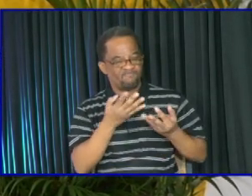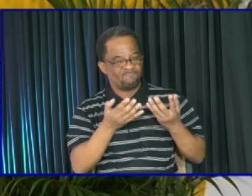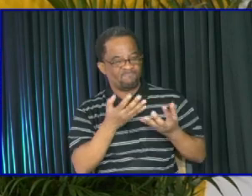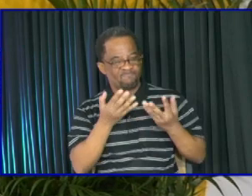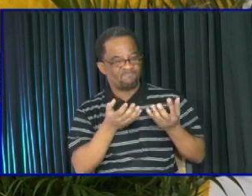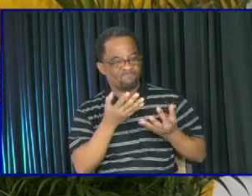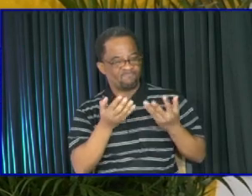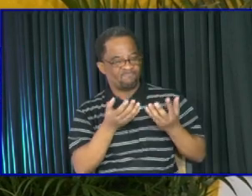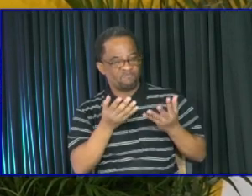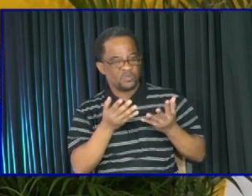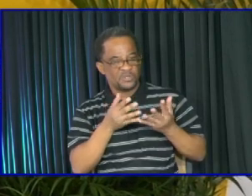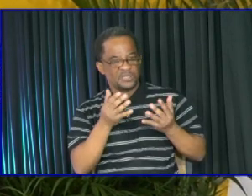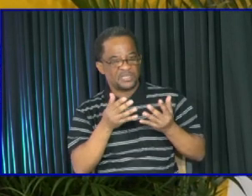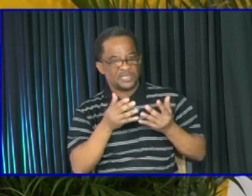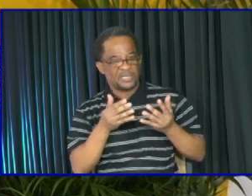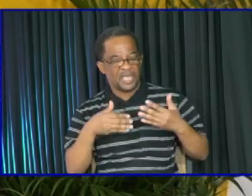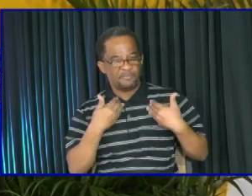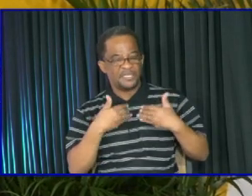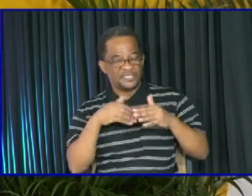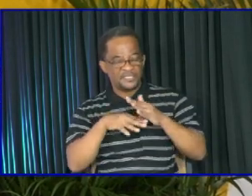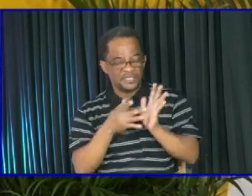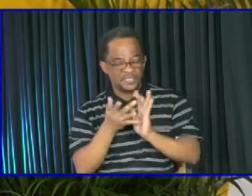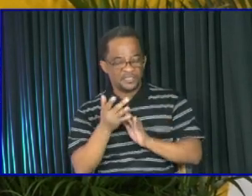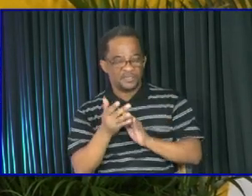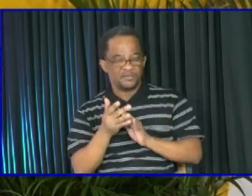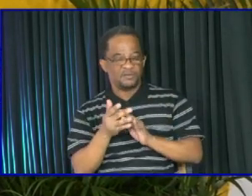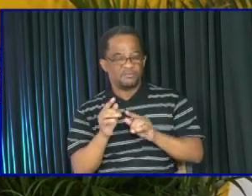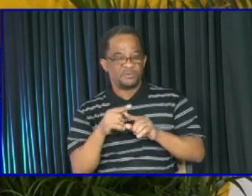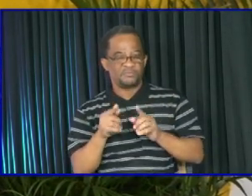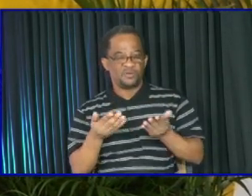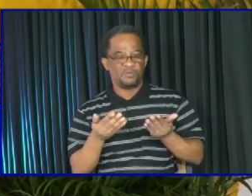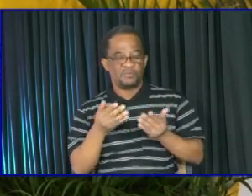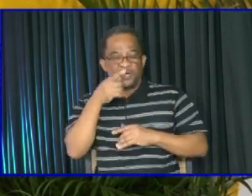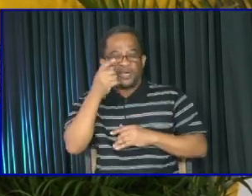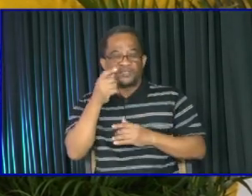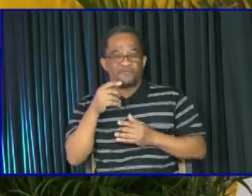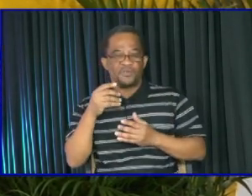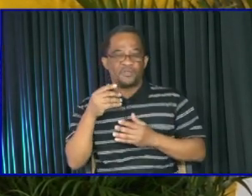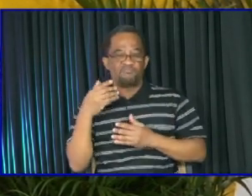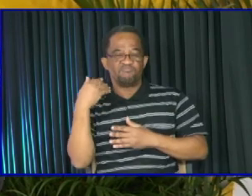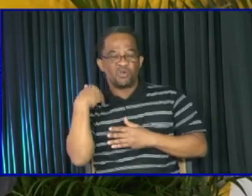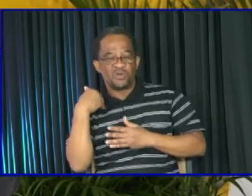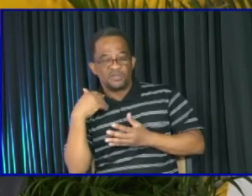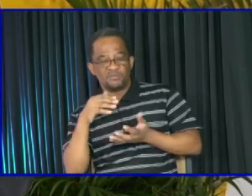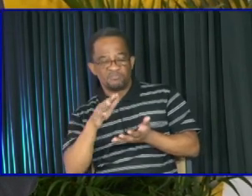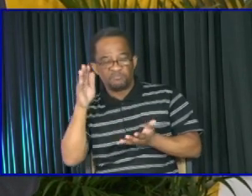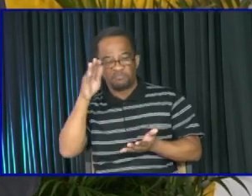has gotten out and the heat has gotten low. Tonight we're praying for you. We're praying for you that